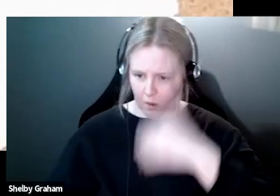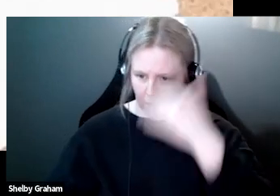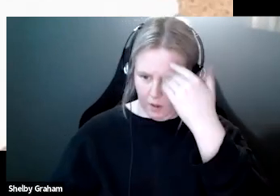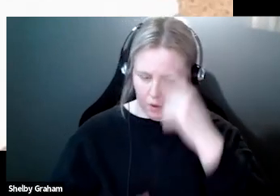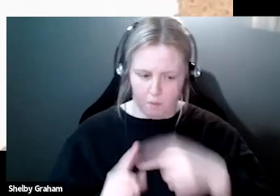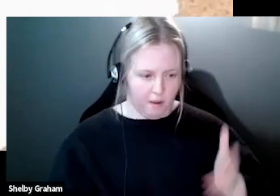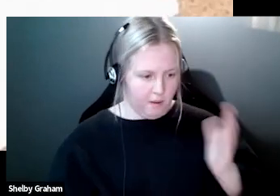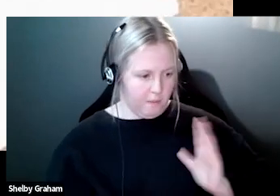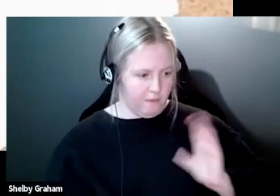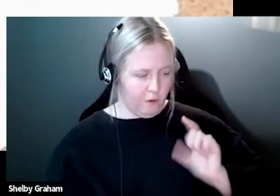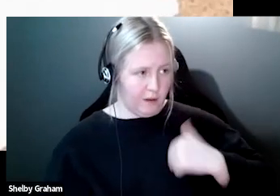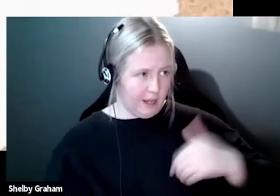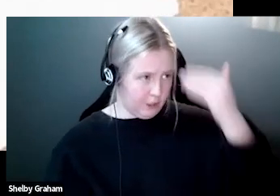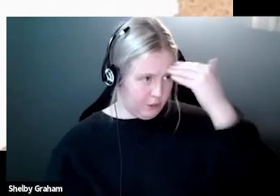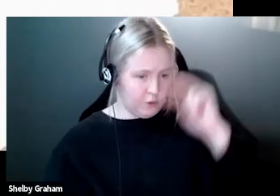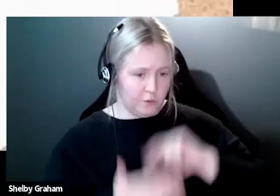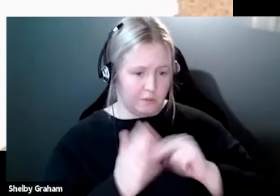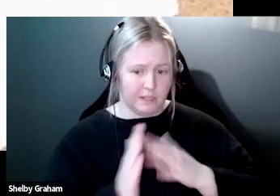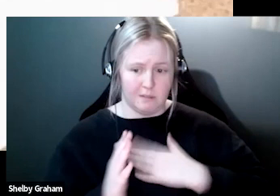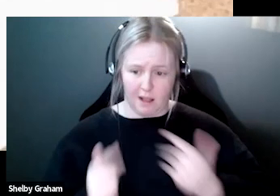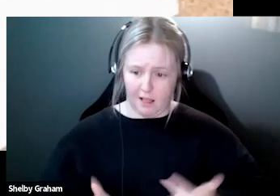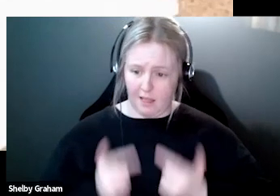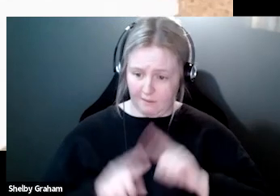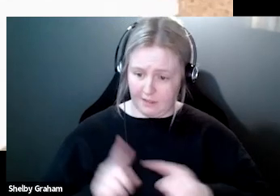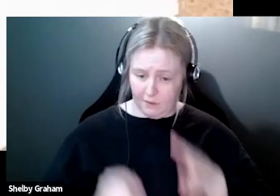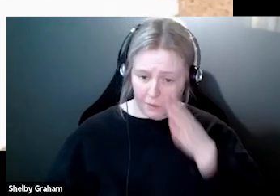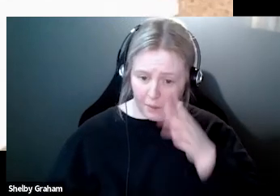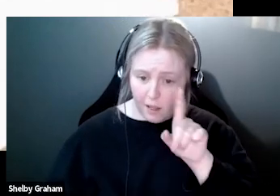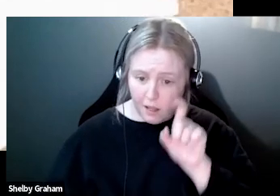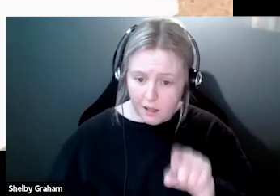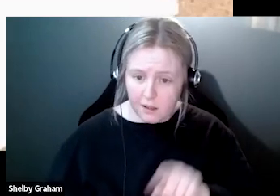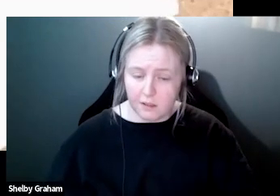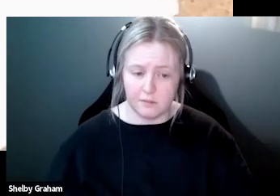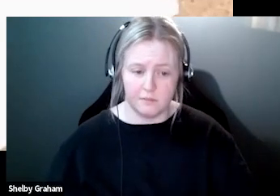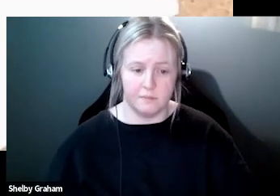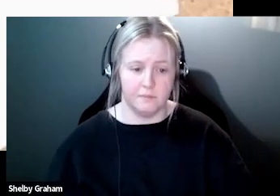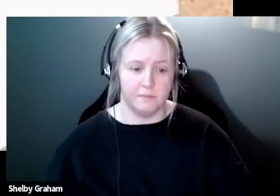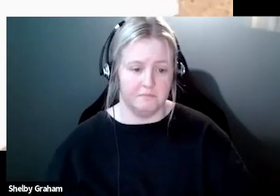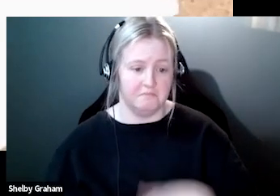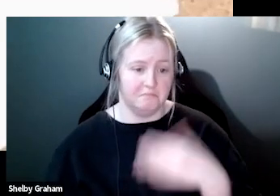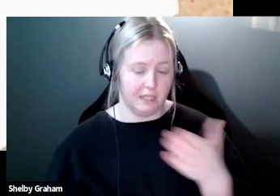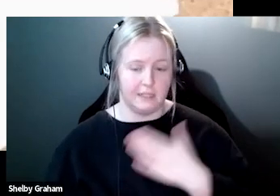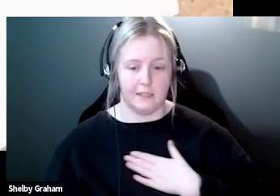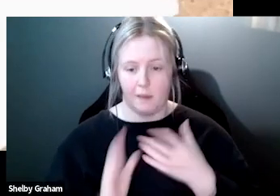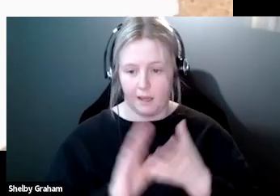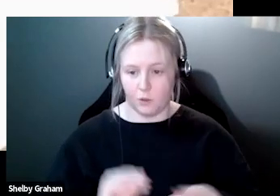issues, if my life would have followed a different path. But here, the following is my story,